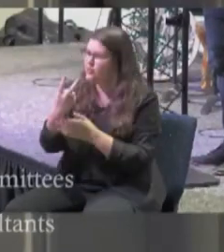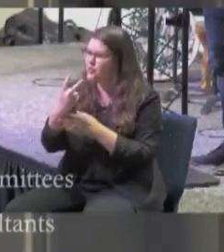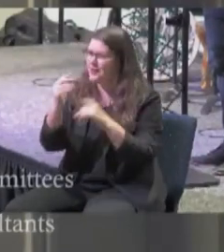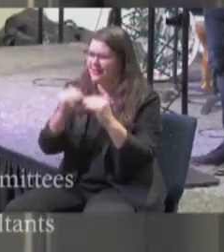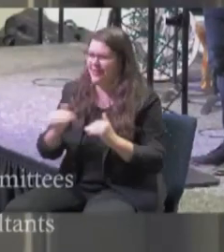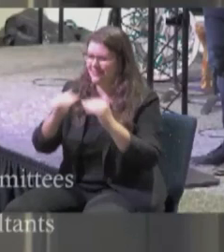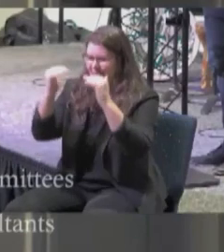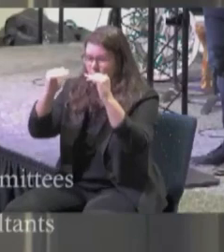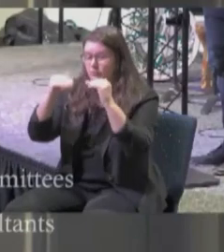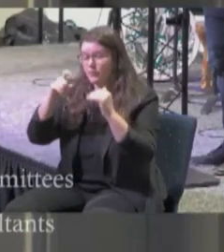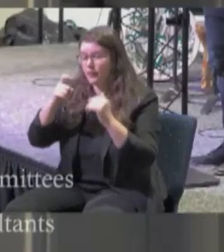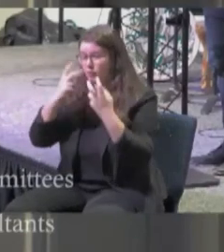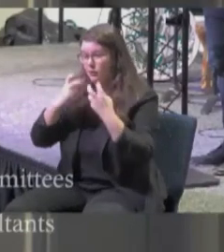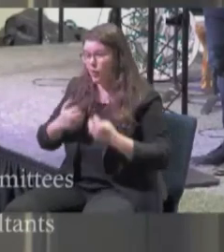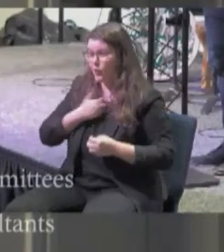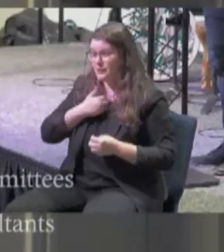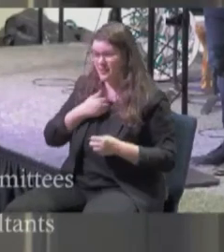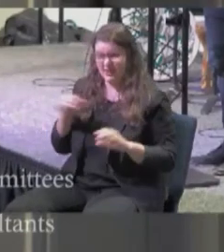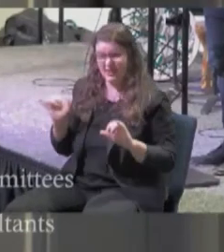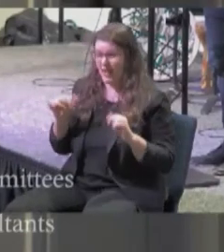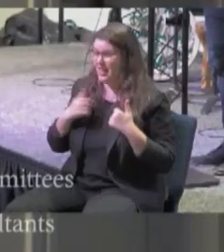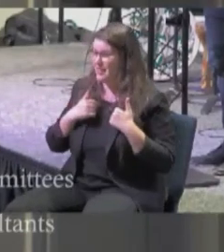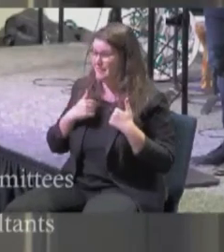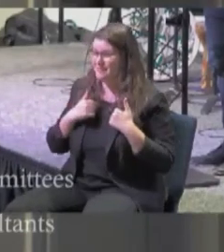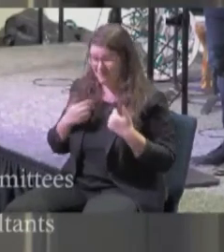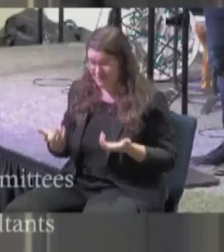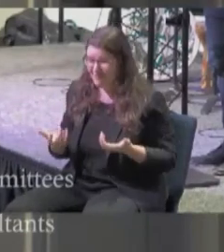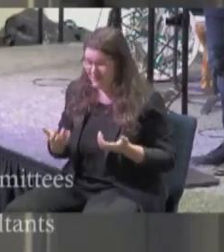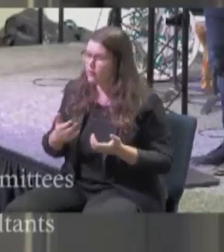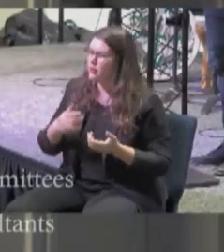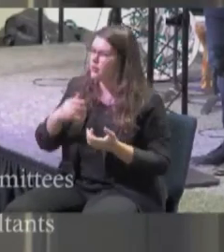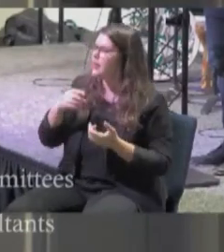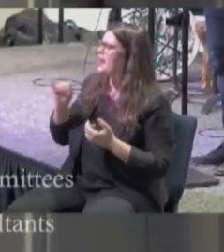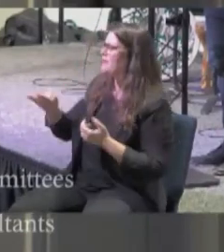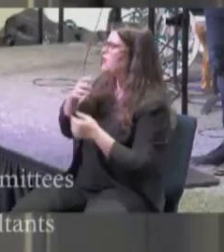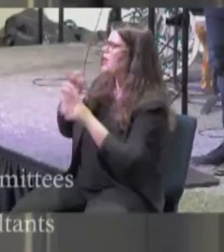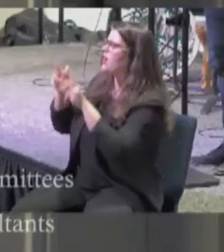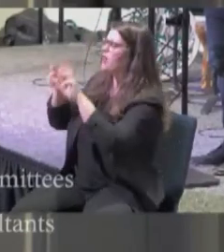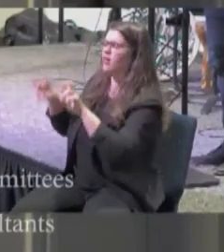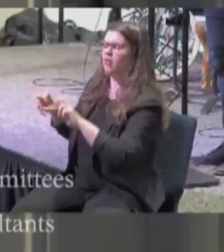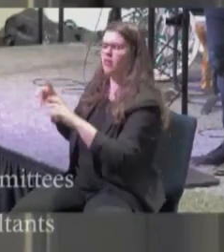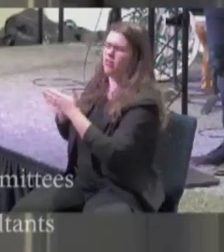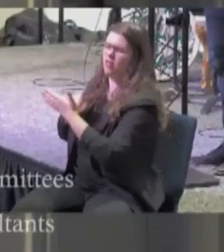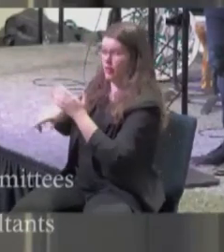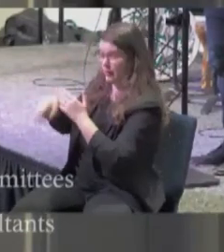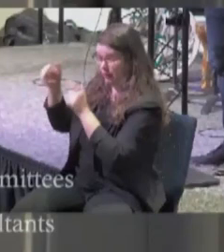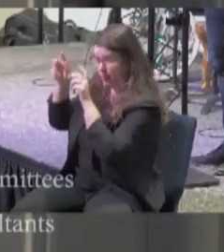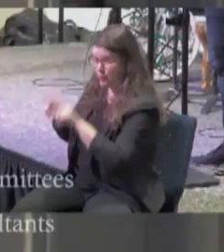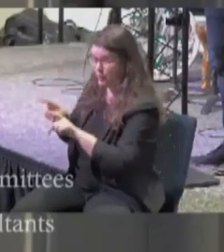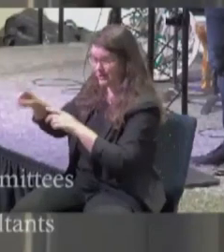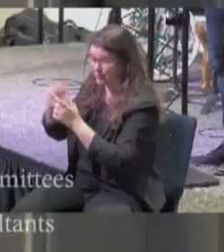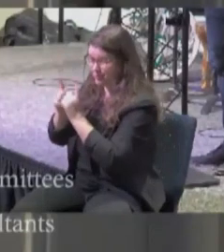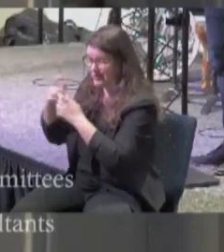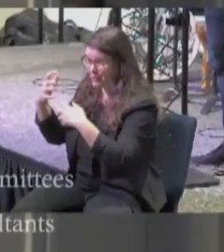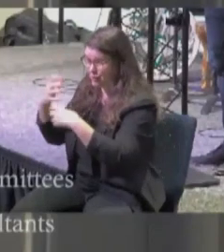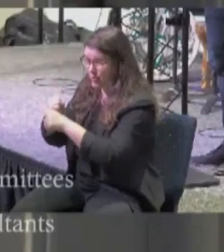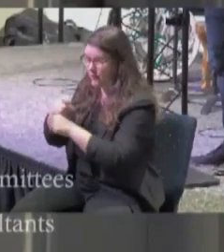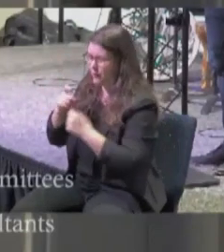going to query the loyalty of others' translation briefs or non-Christian or non-human translation